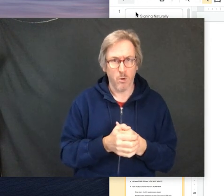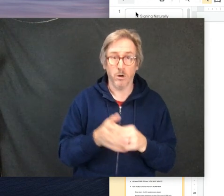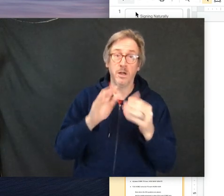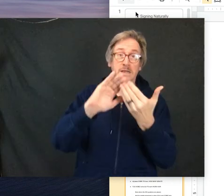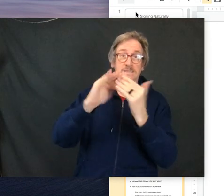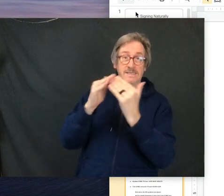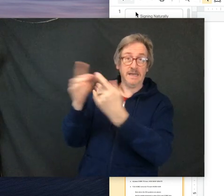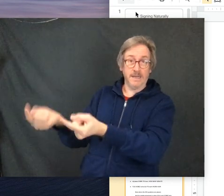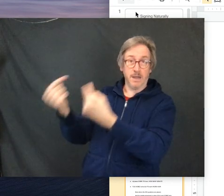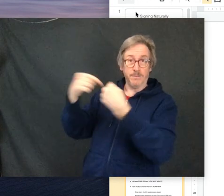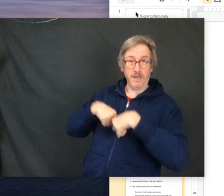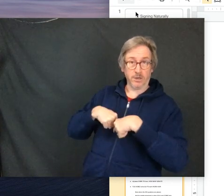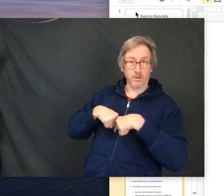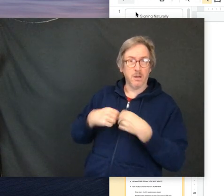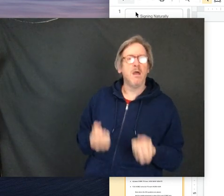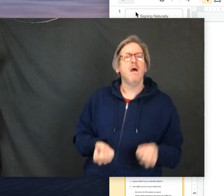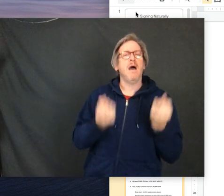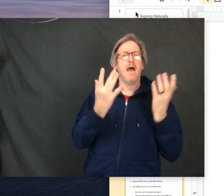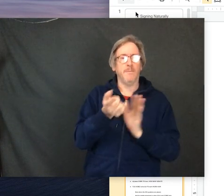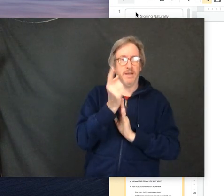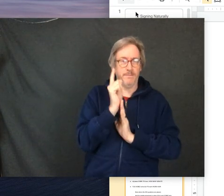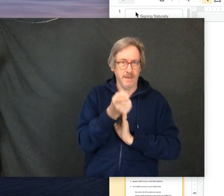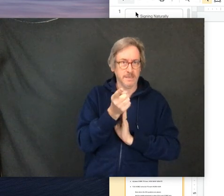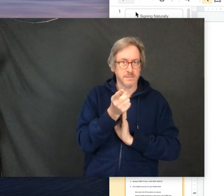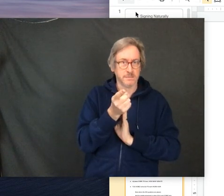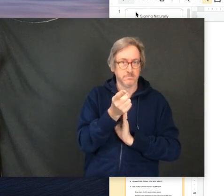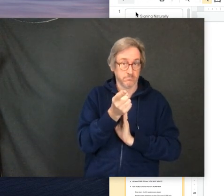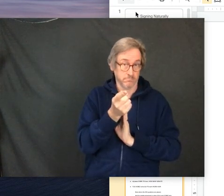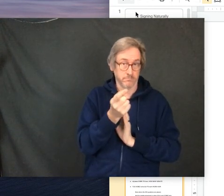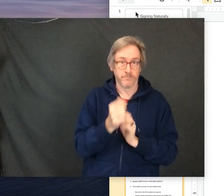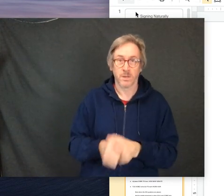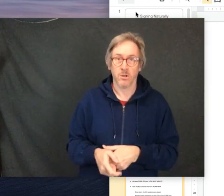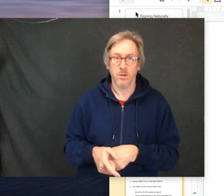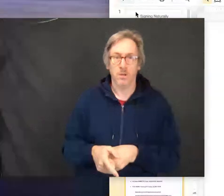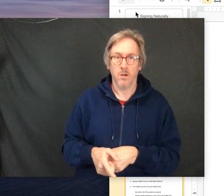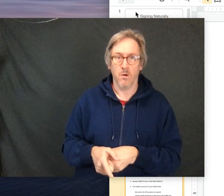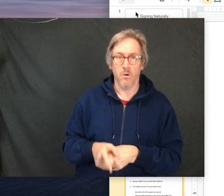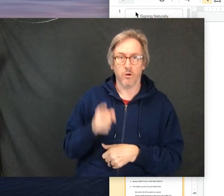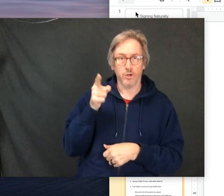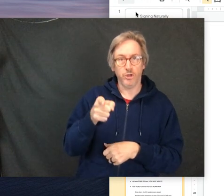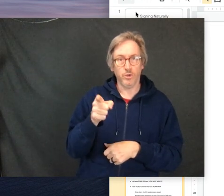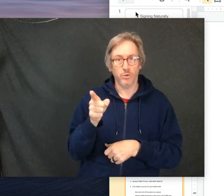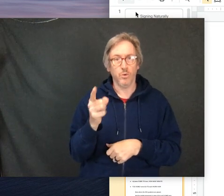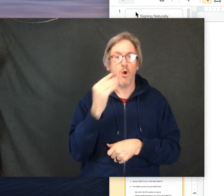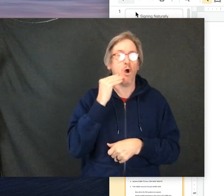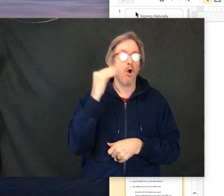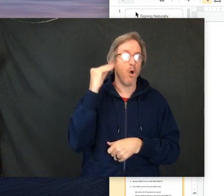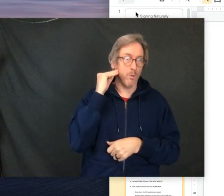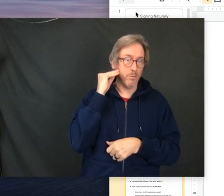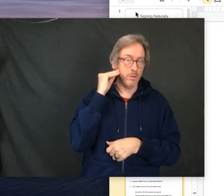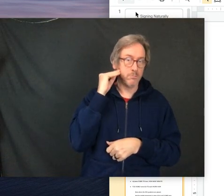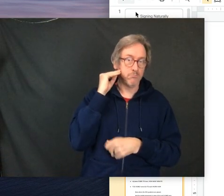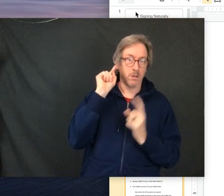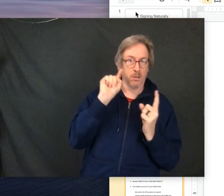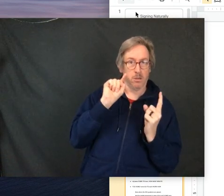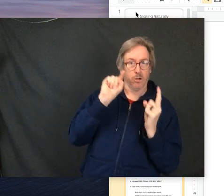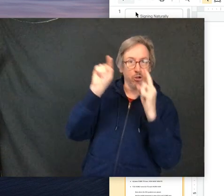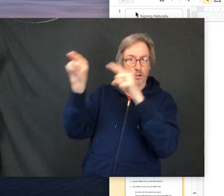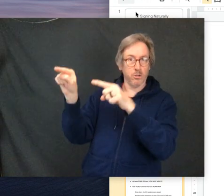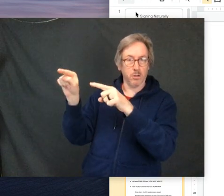Or city, come here. How many minutes? or you home,